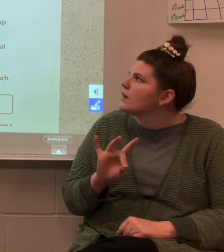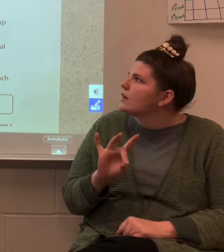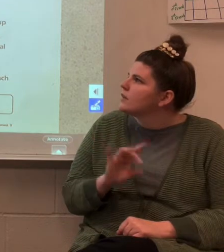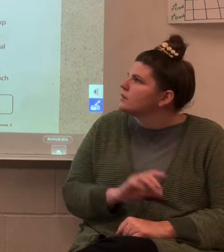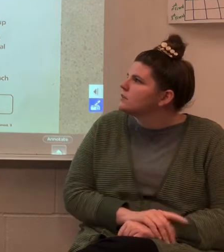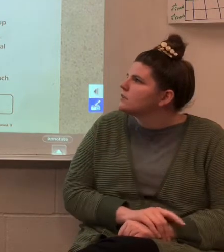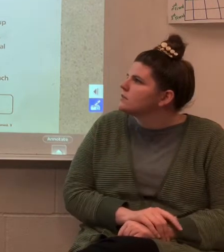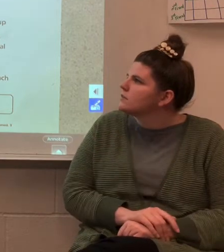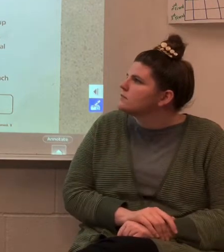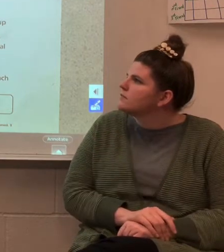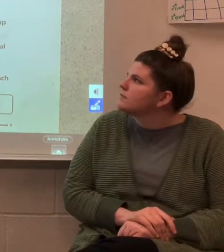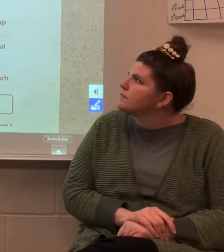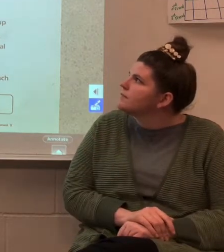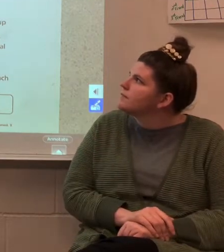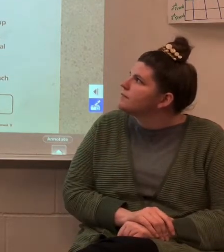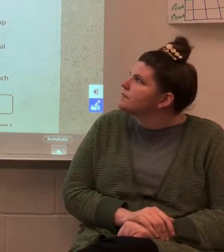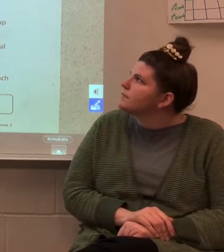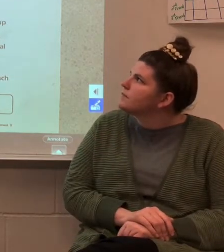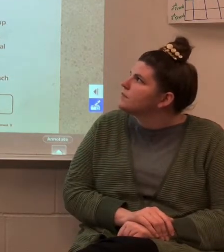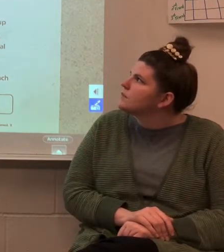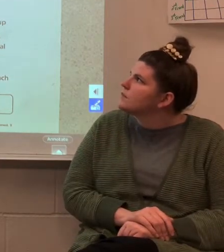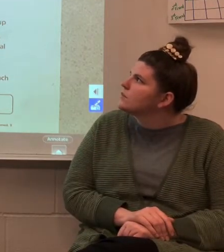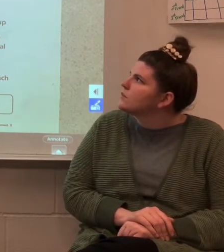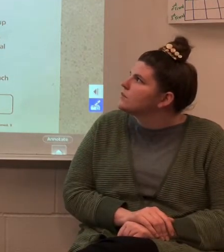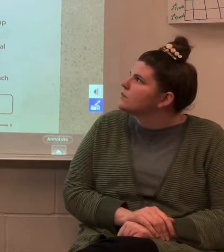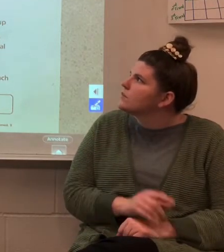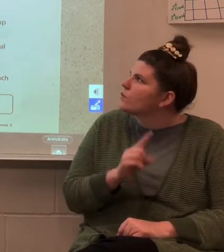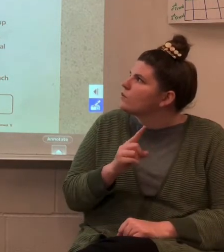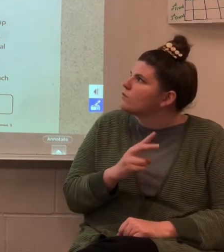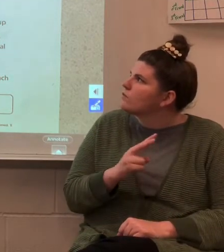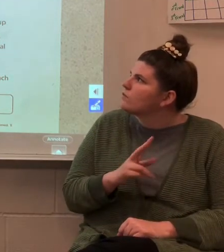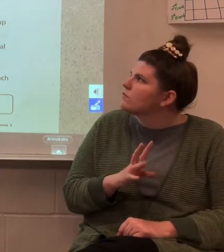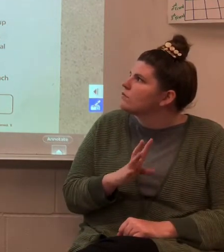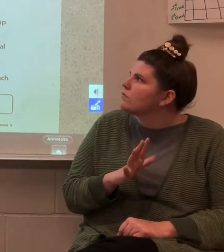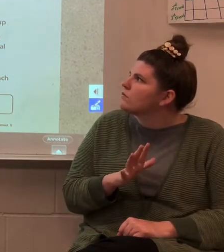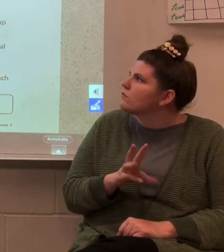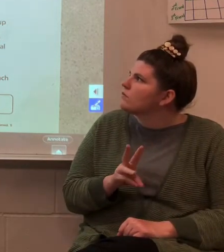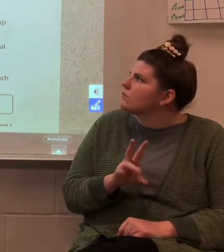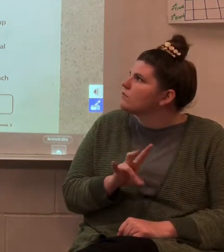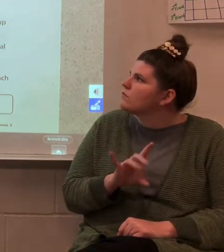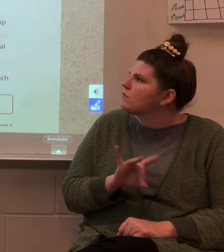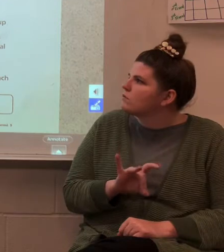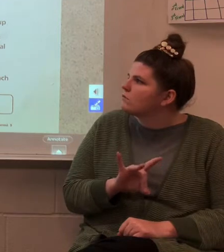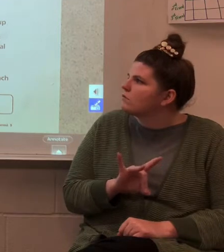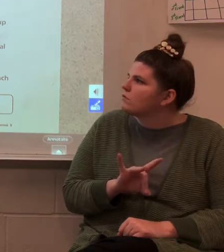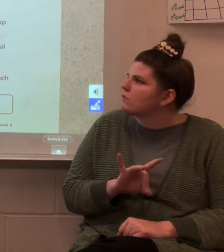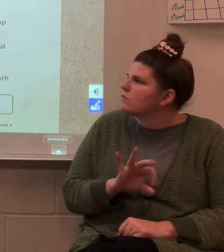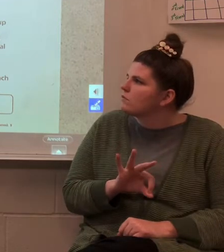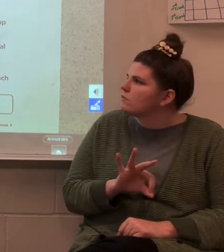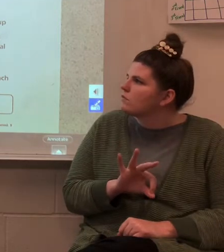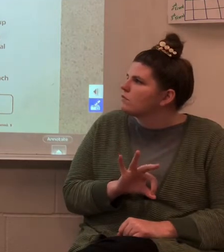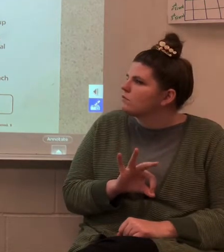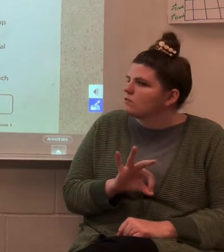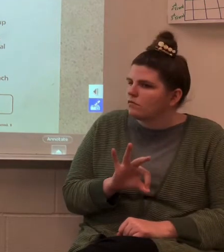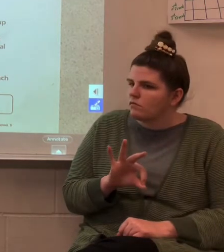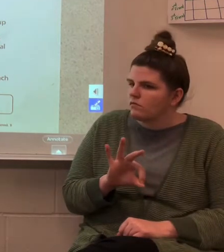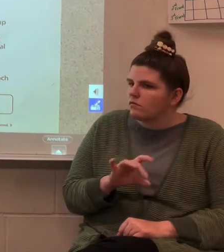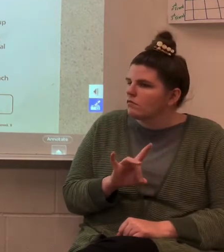7. Wow. Okay, so that gives me 1, 2, 3, 4, 5, 6, 7, 8. All